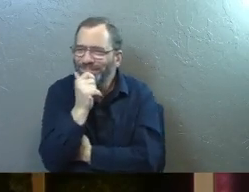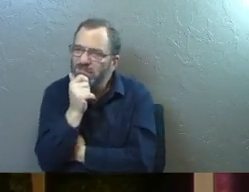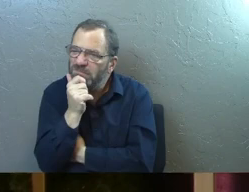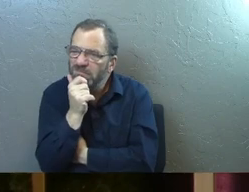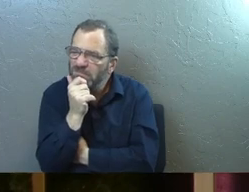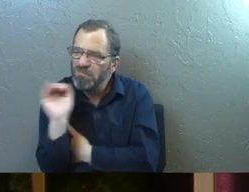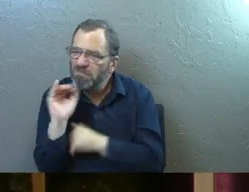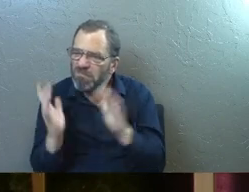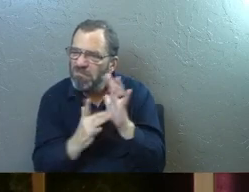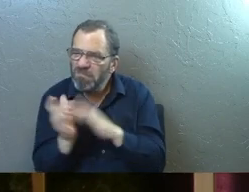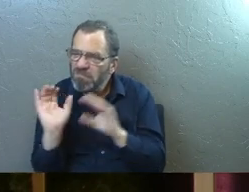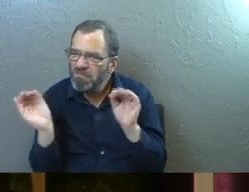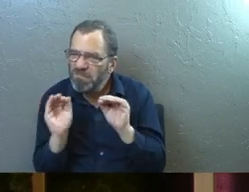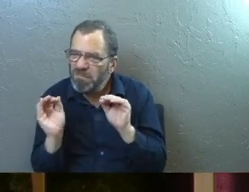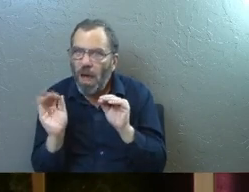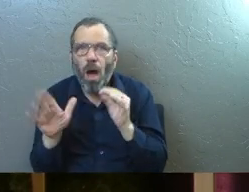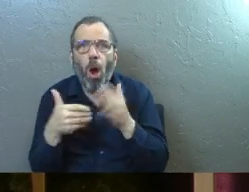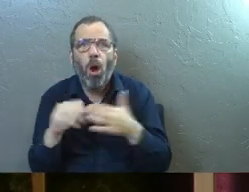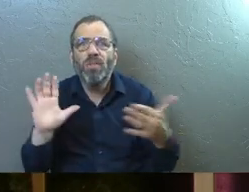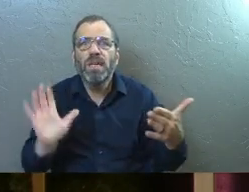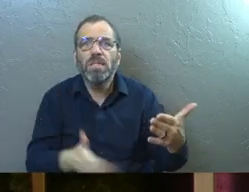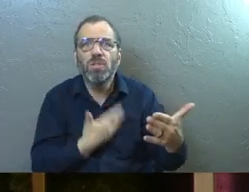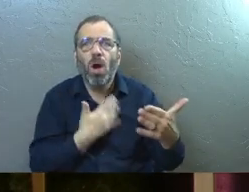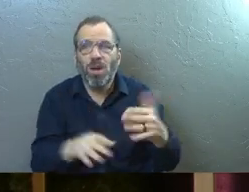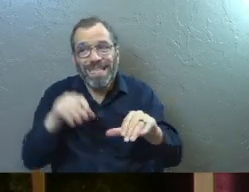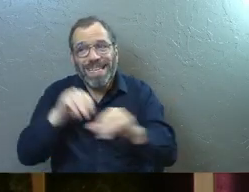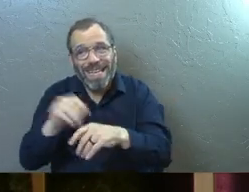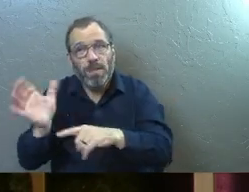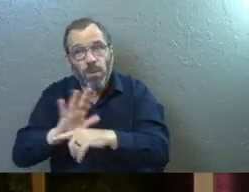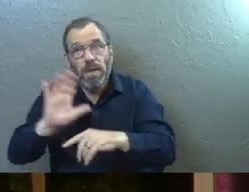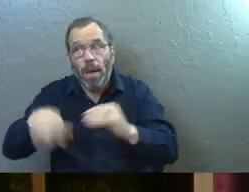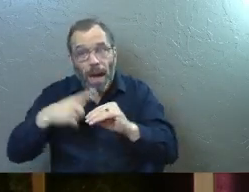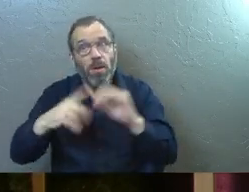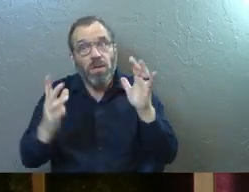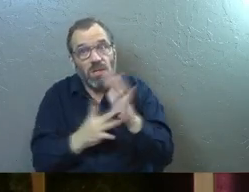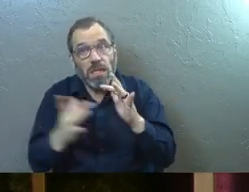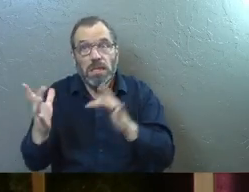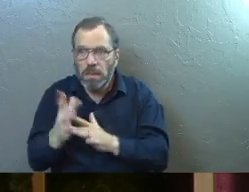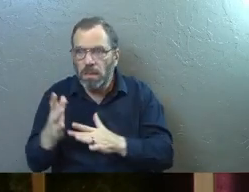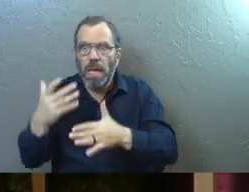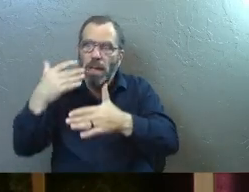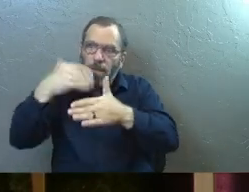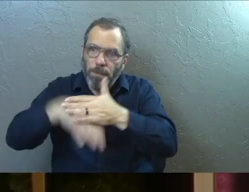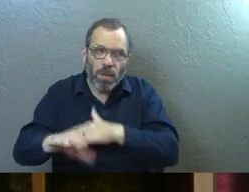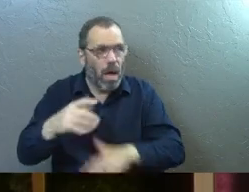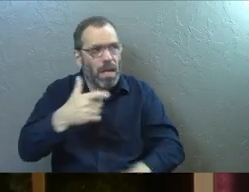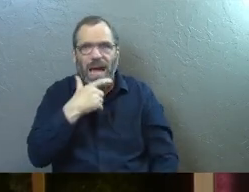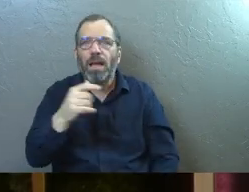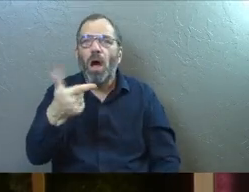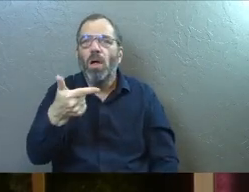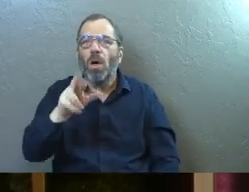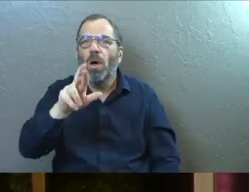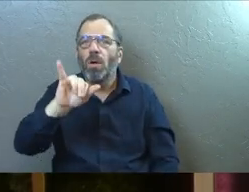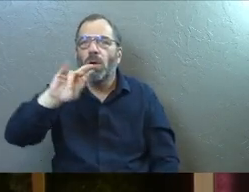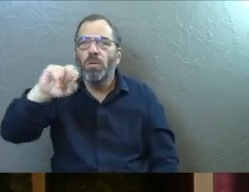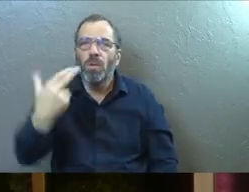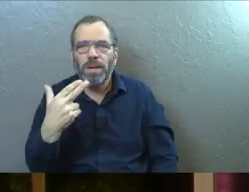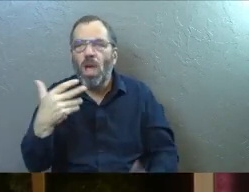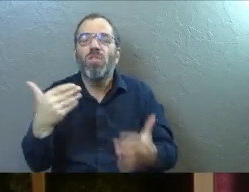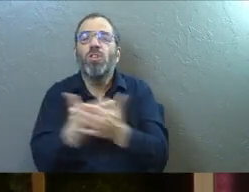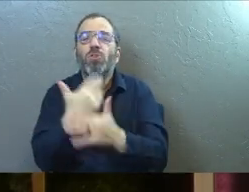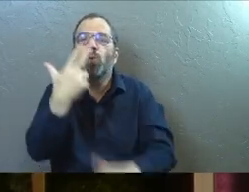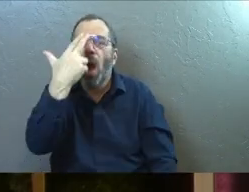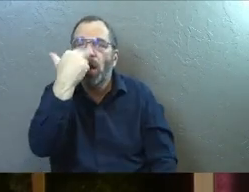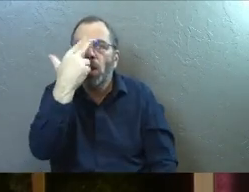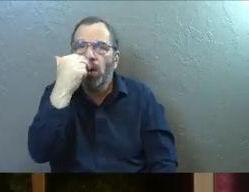nothing to do with Jesus at all these songs are in those movies about Jesus and about the birth of Jesus. We're watching The Grinch, the new animated